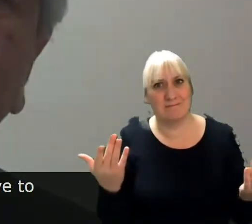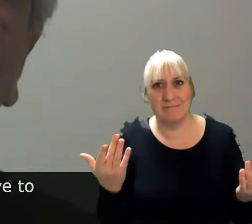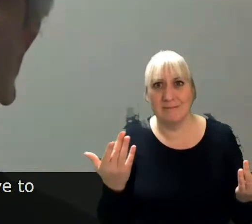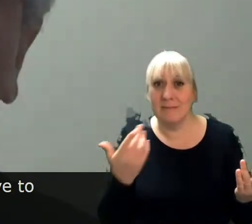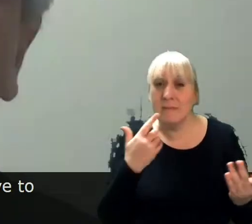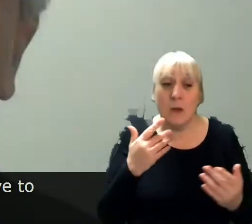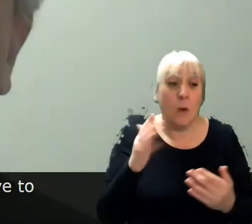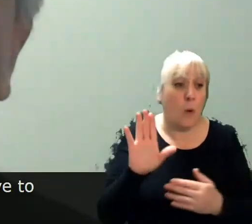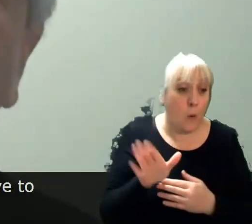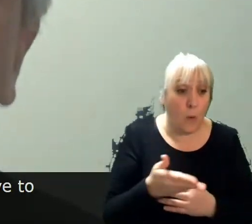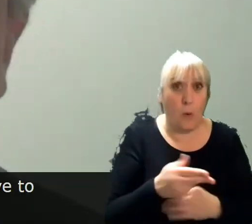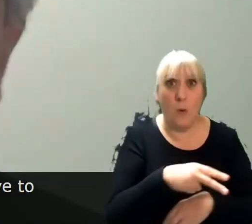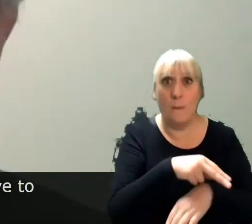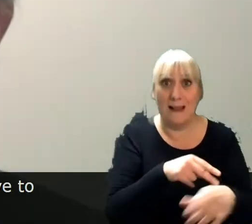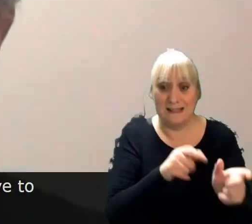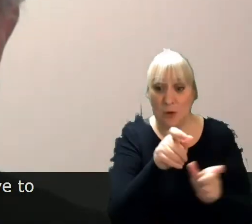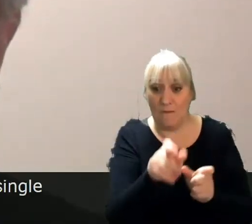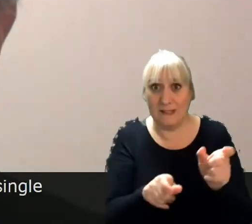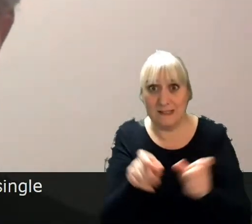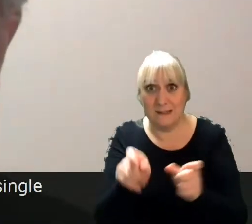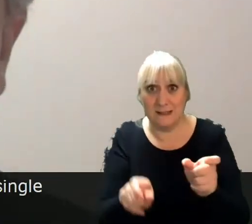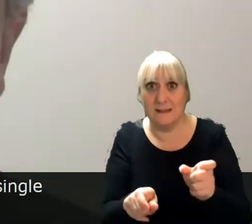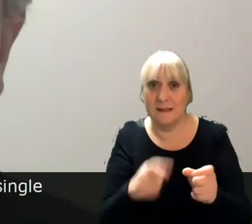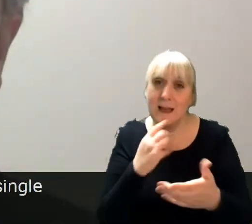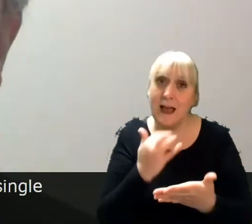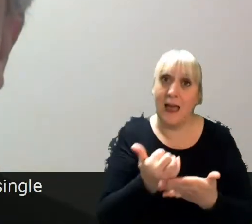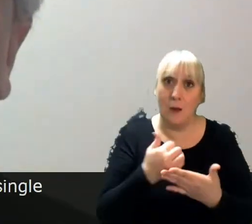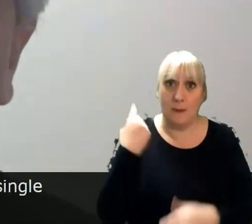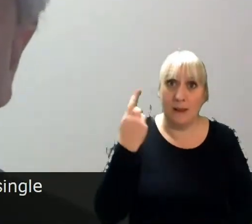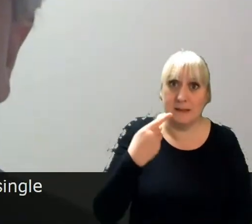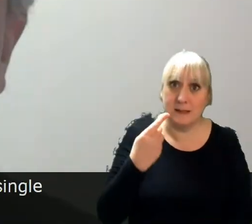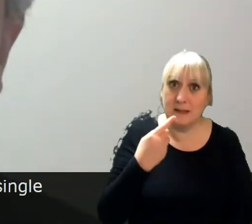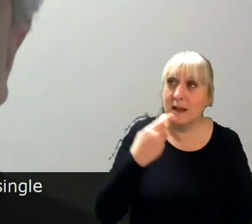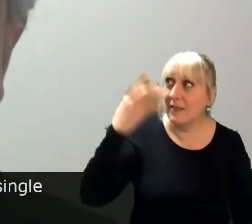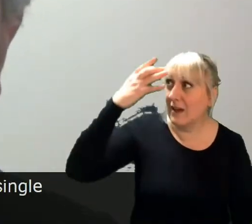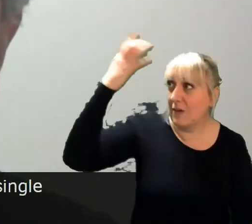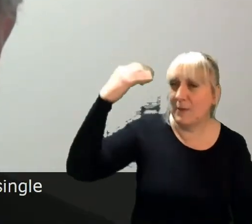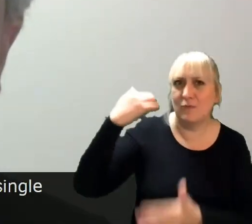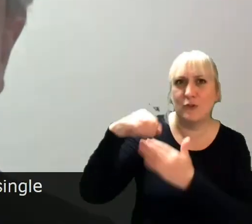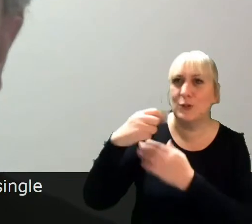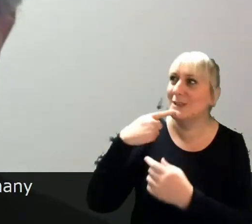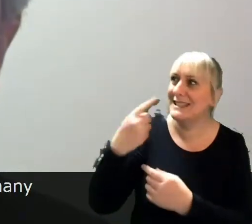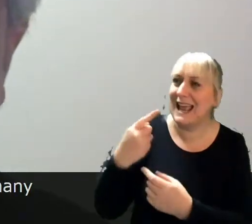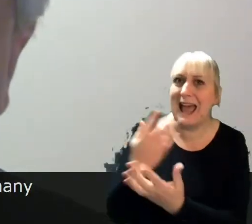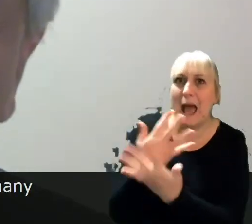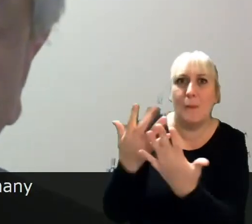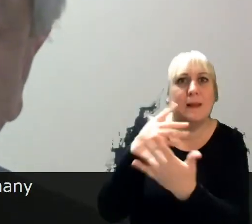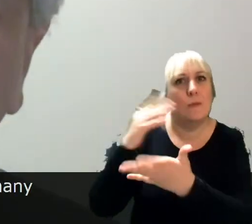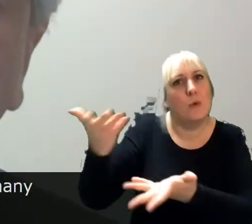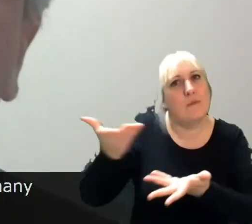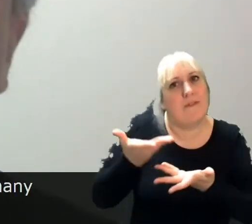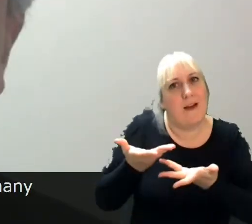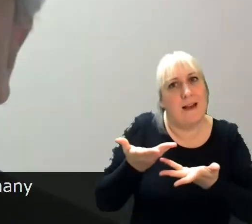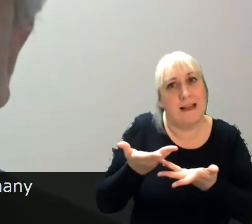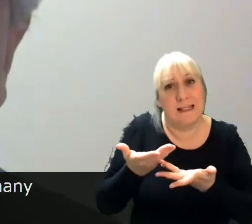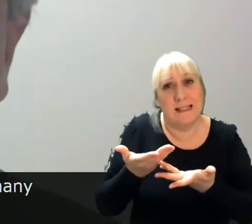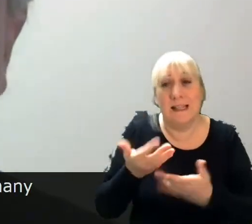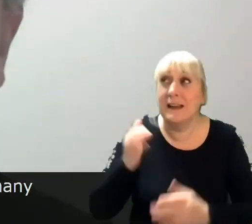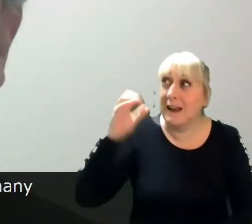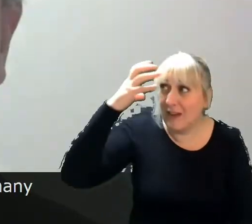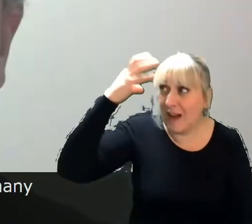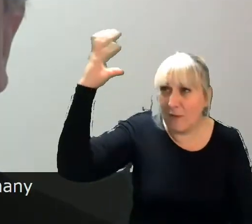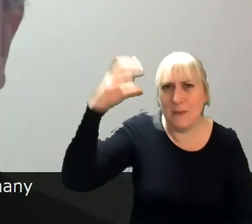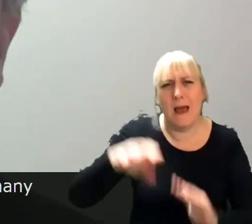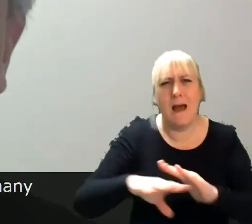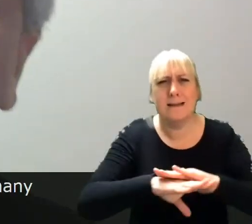has simply not told us how many officers they're going to give to London. It is the government that is undermining the morale of the Metropolitan Police Service through its